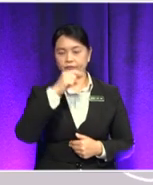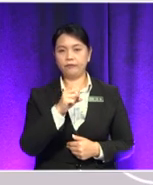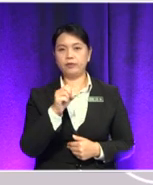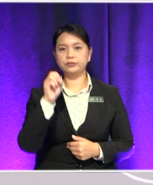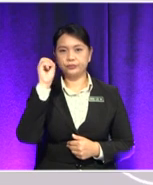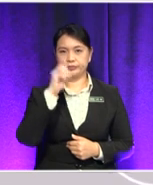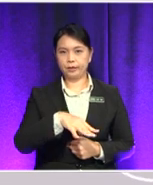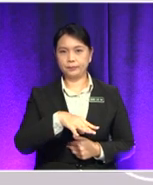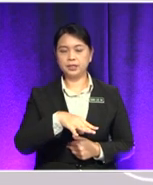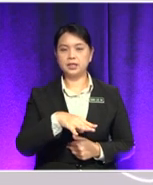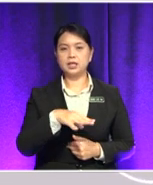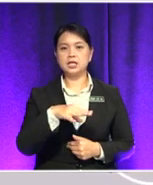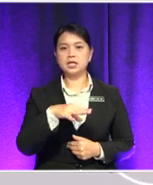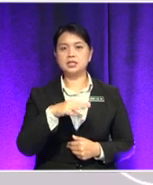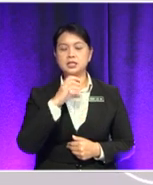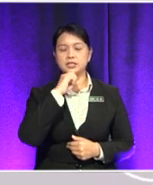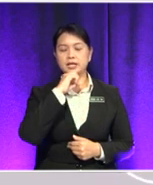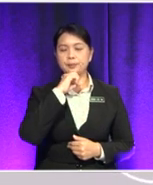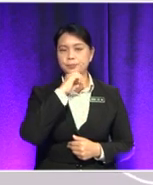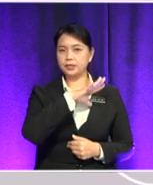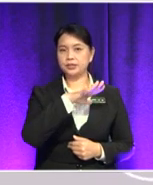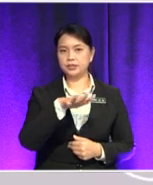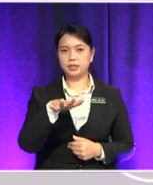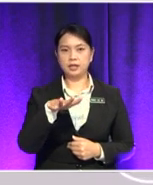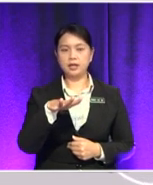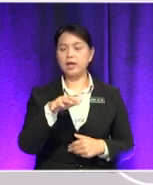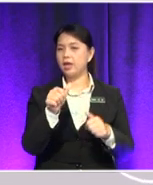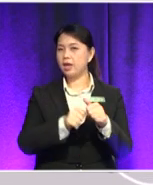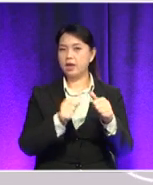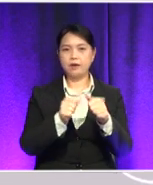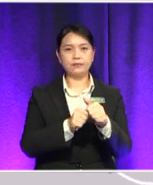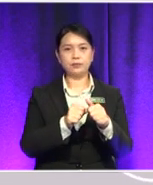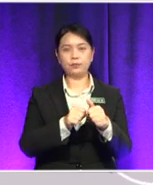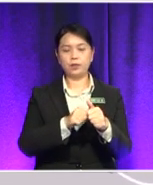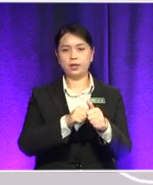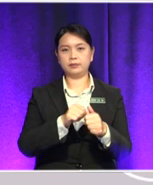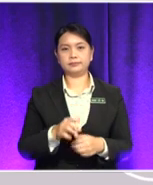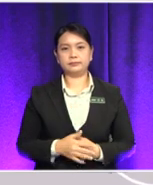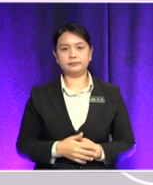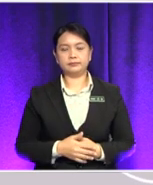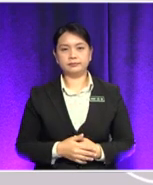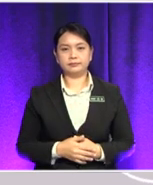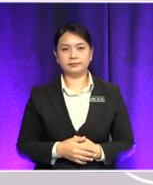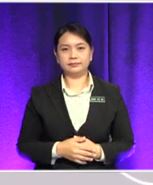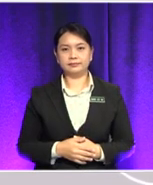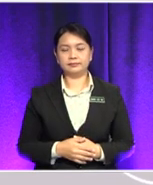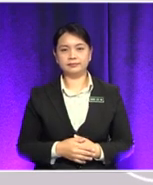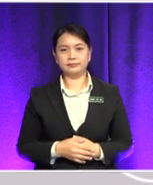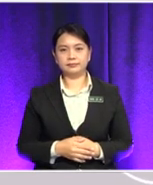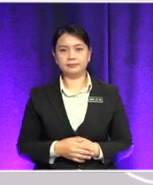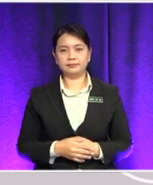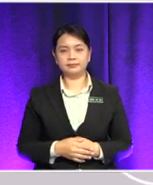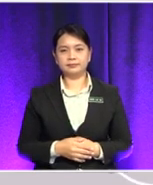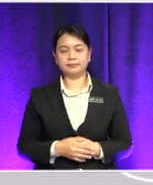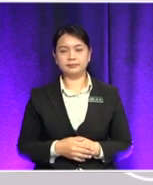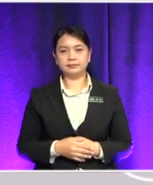everywhere. Oh, she said the authorities maybe should fine